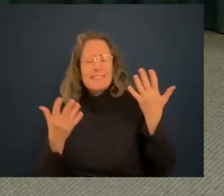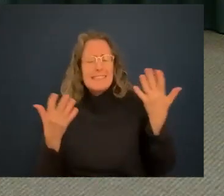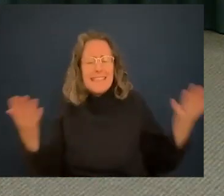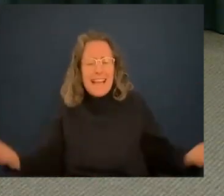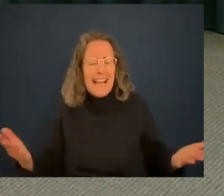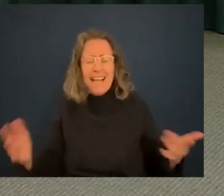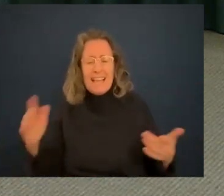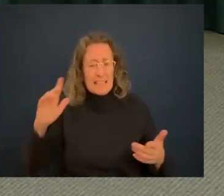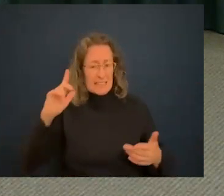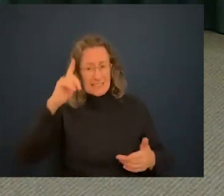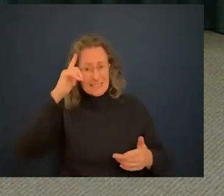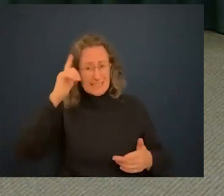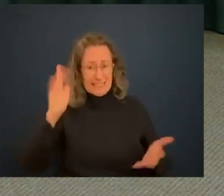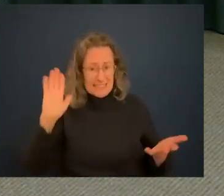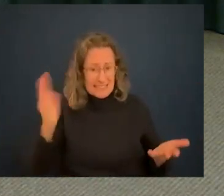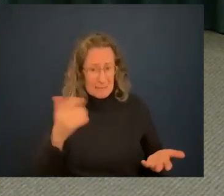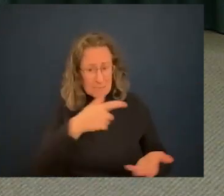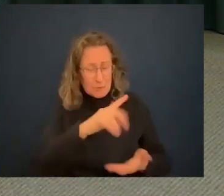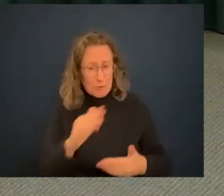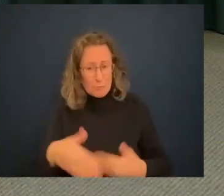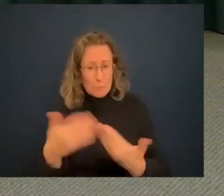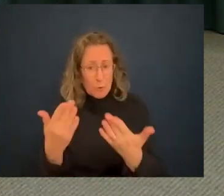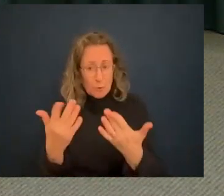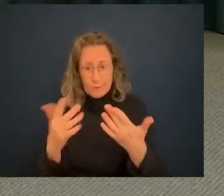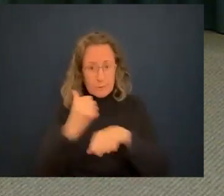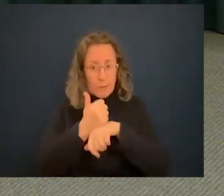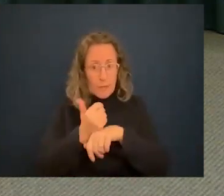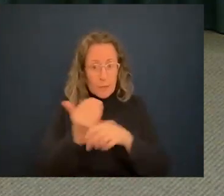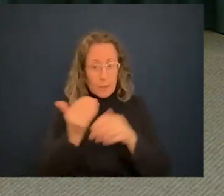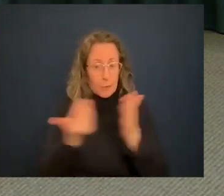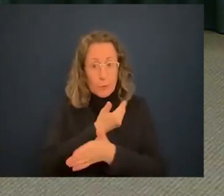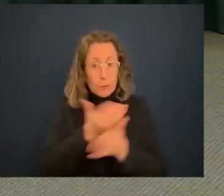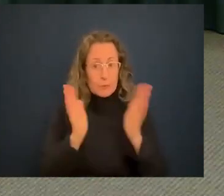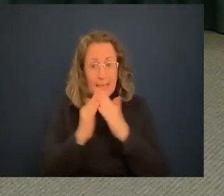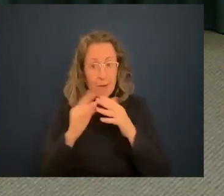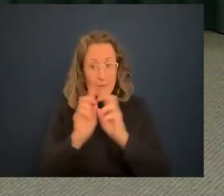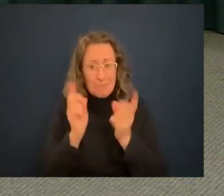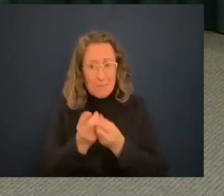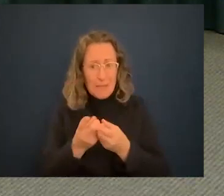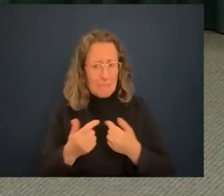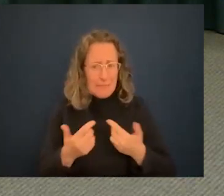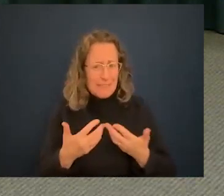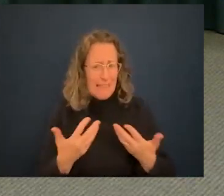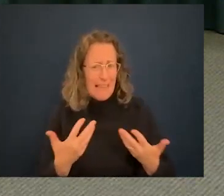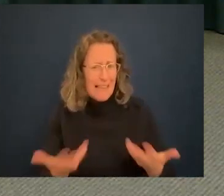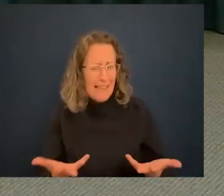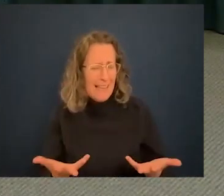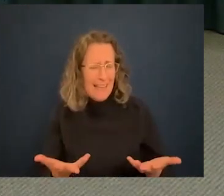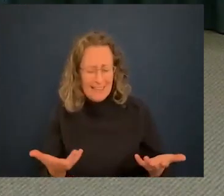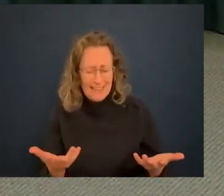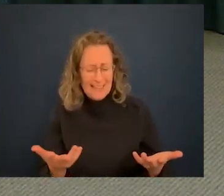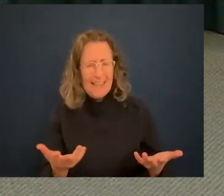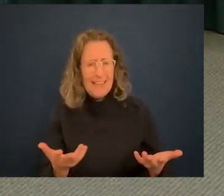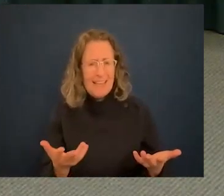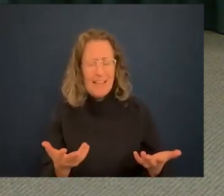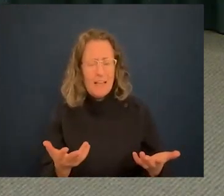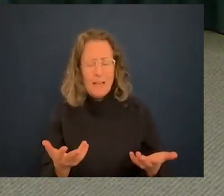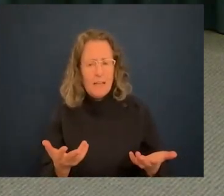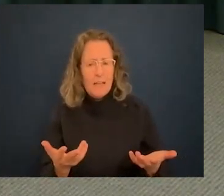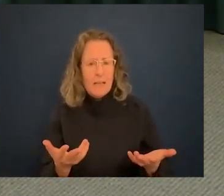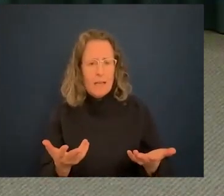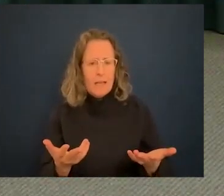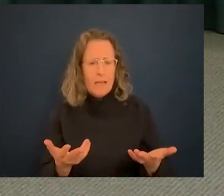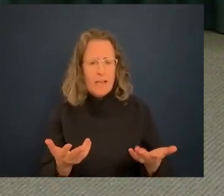new you know there's a town Department that's going to do something but you just gave you know